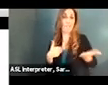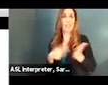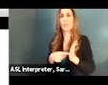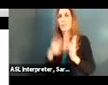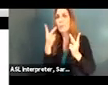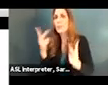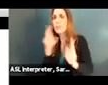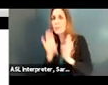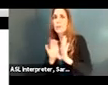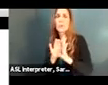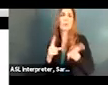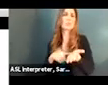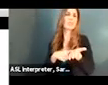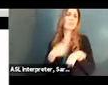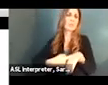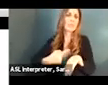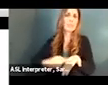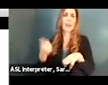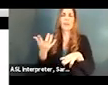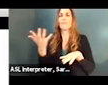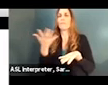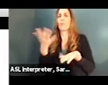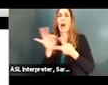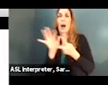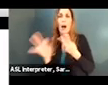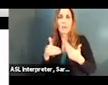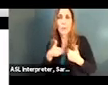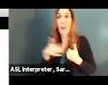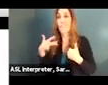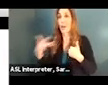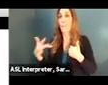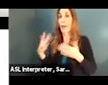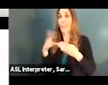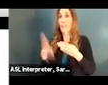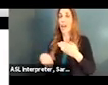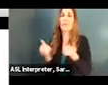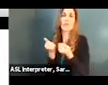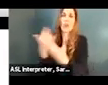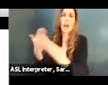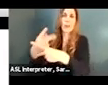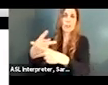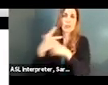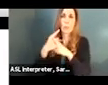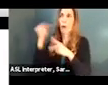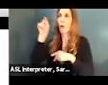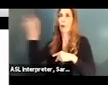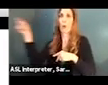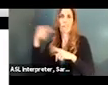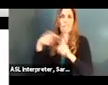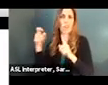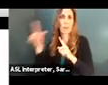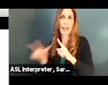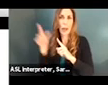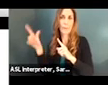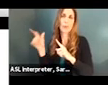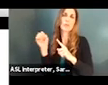more discuss what options we want to. And typically this ends with recommendations to borrow from the lending library.